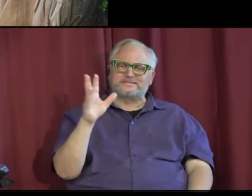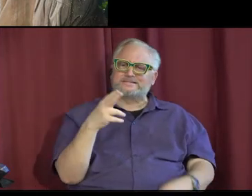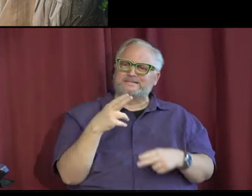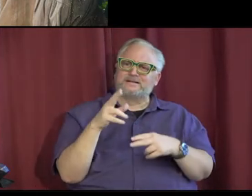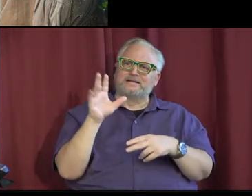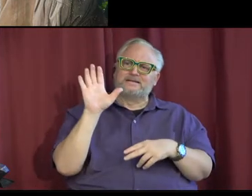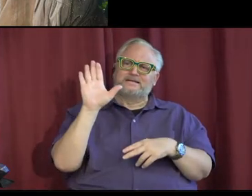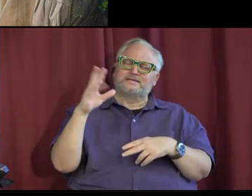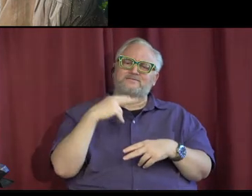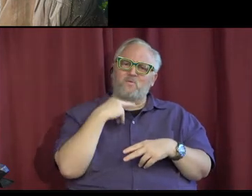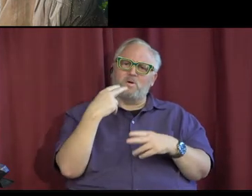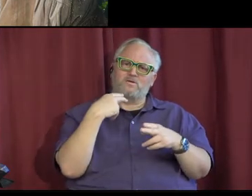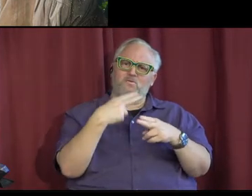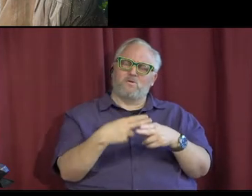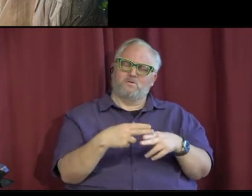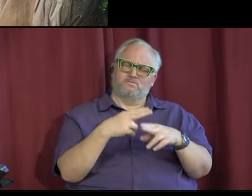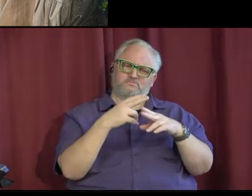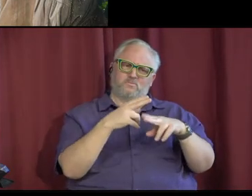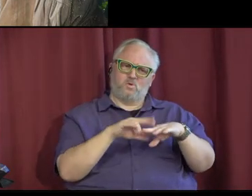name, she recognizes him.